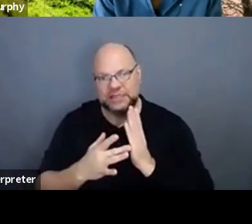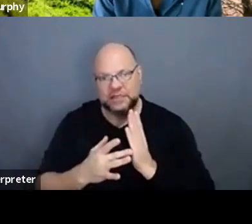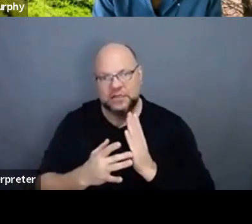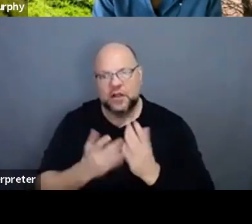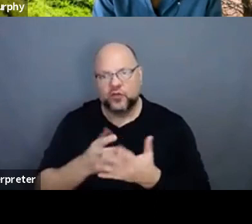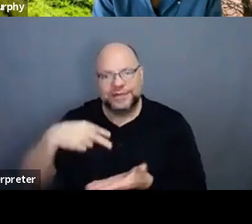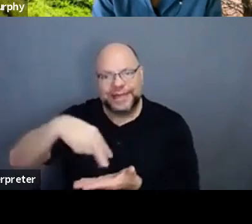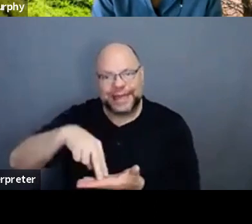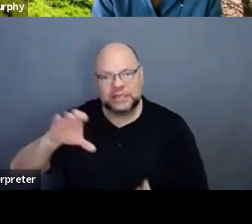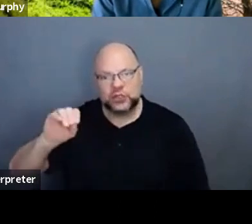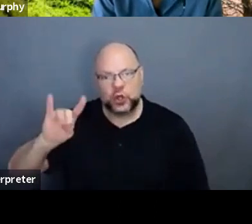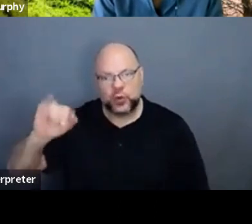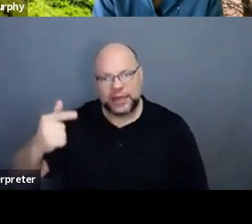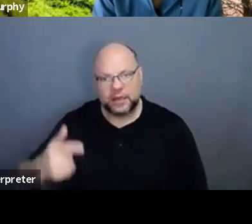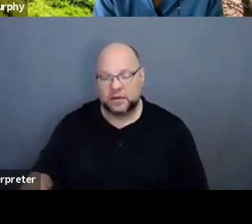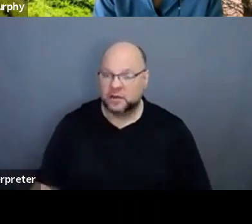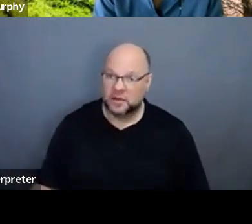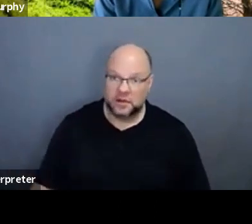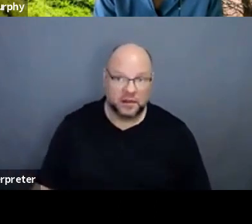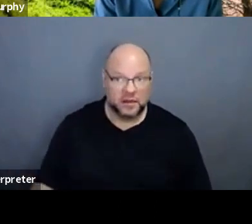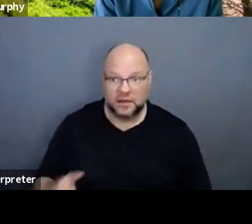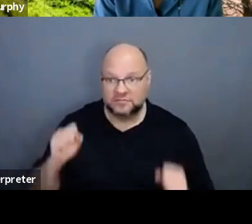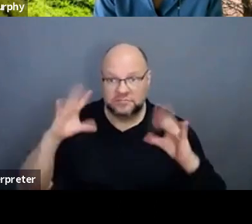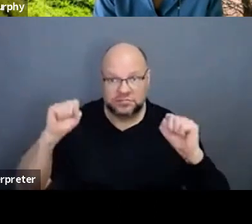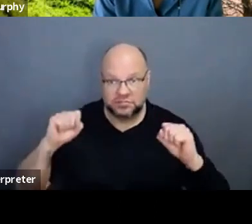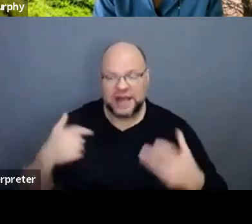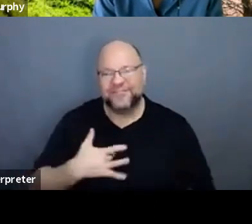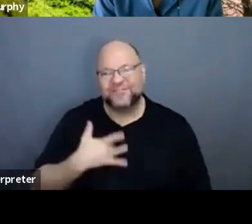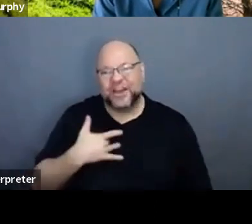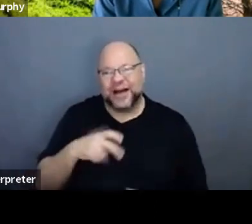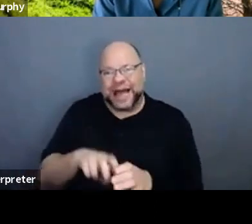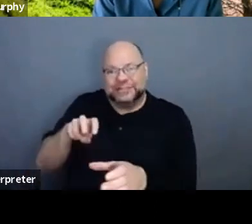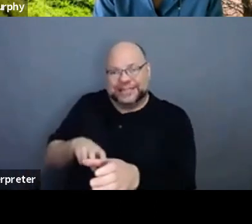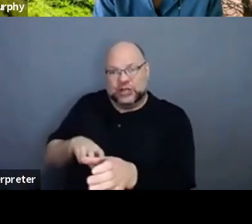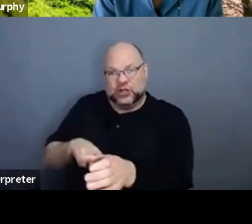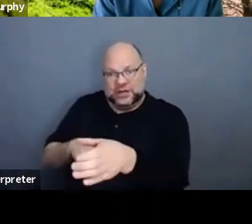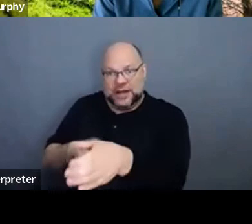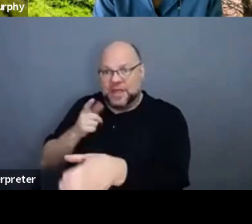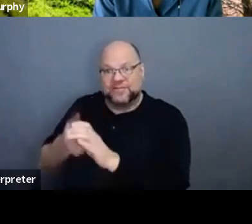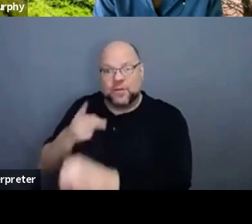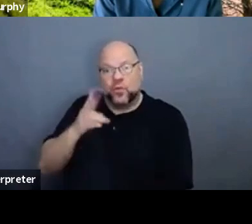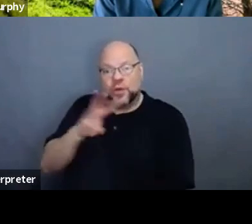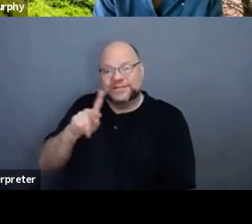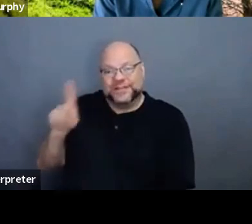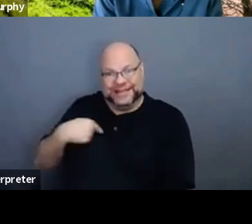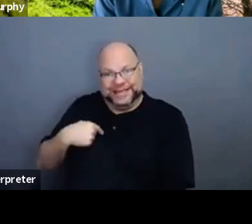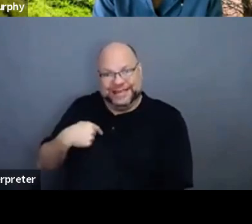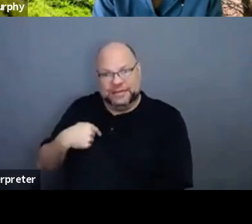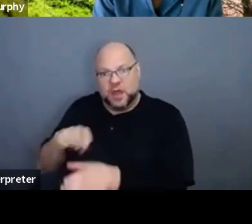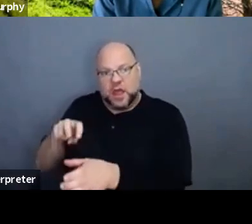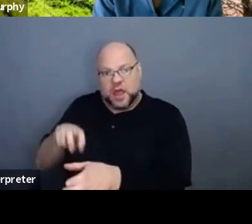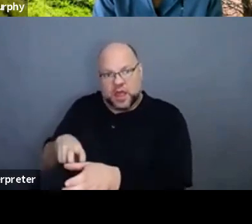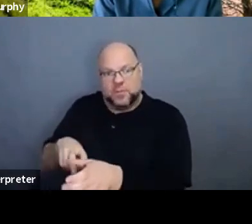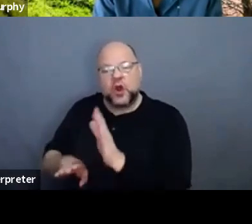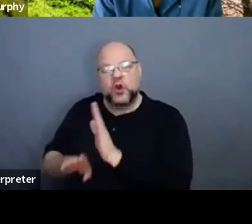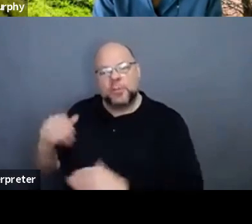dance and coding. Which is really fantastic. I even feel like an outsider because I'm not from West Philly, but I did grow up as